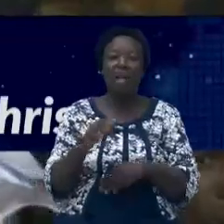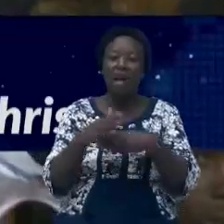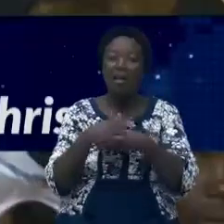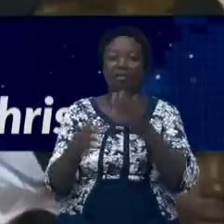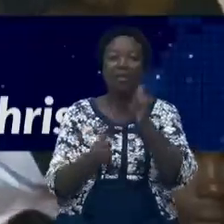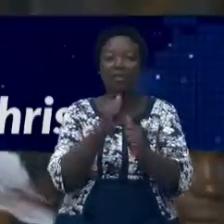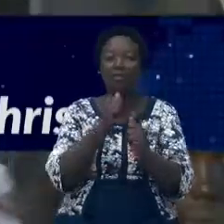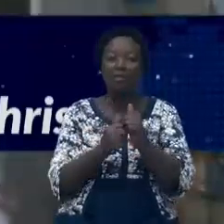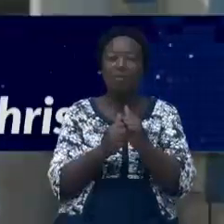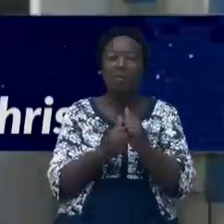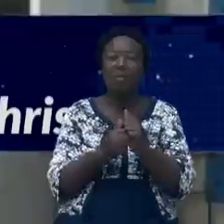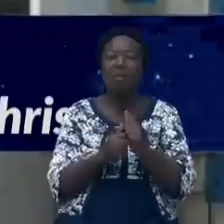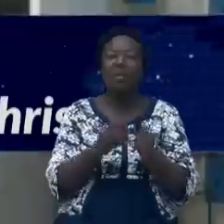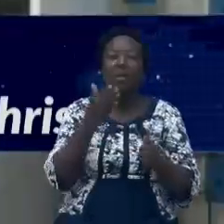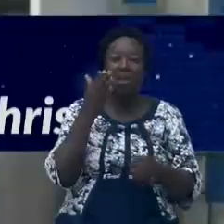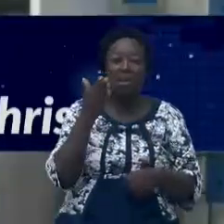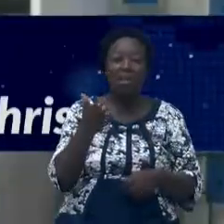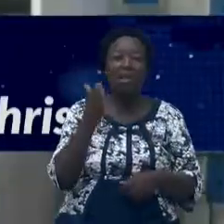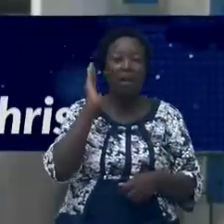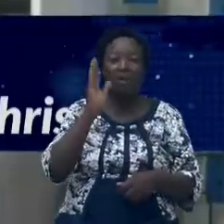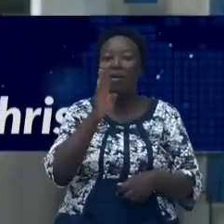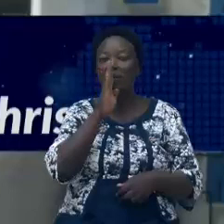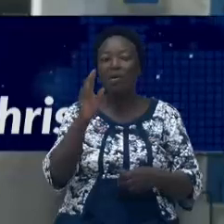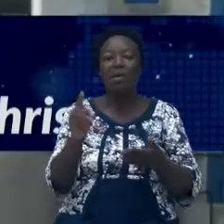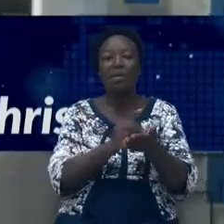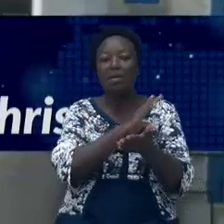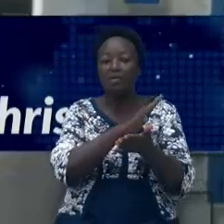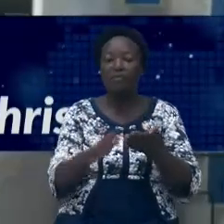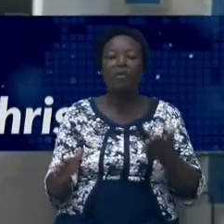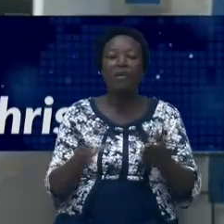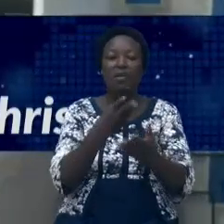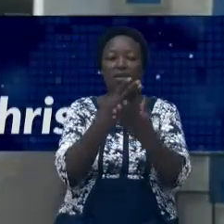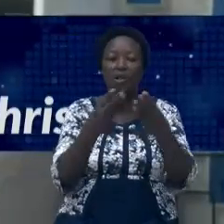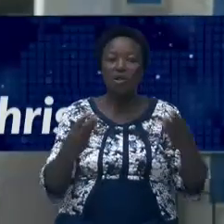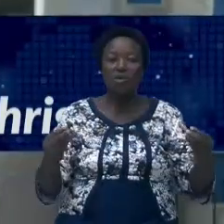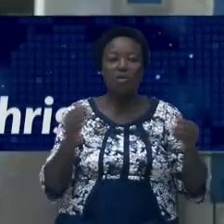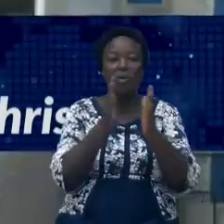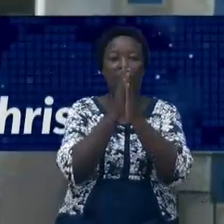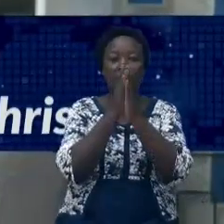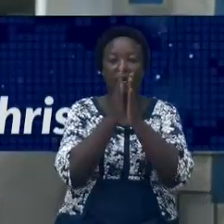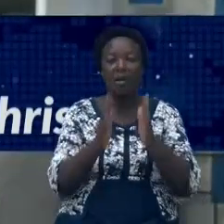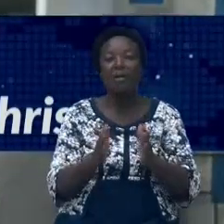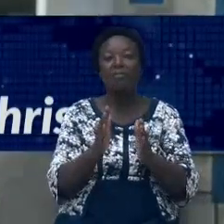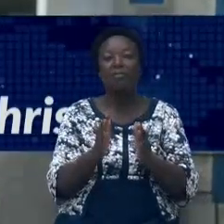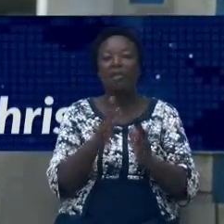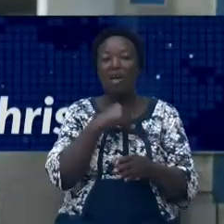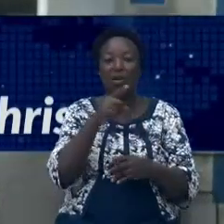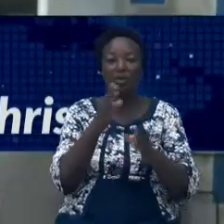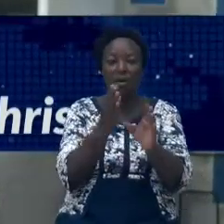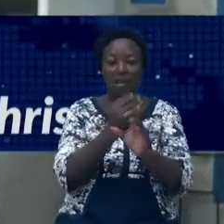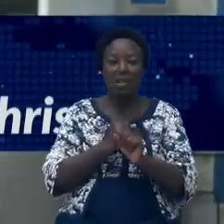for counseling, after which there will be divine solution